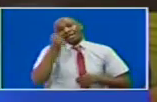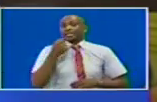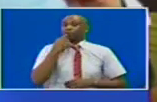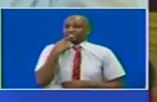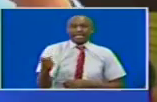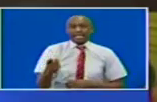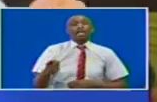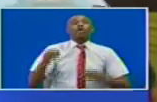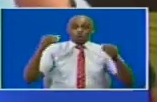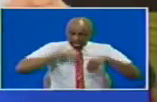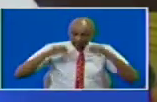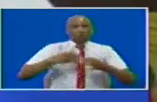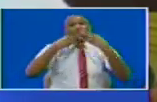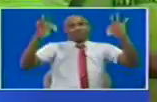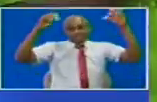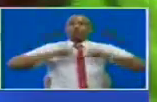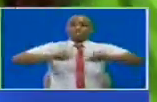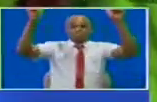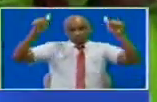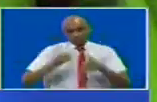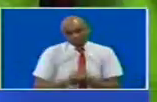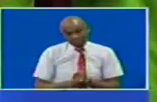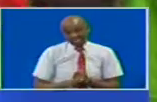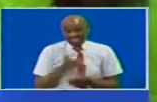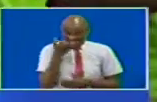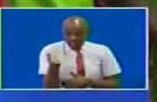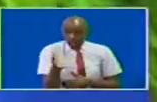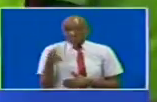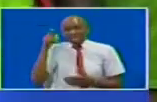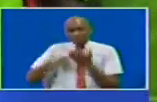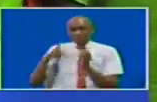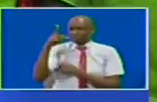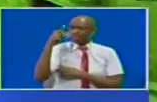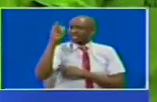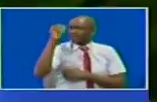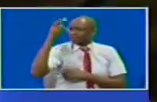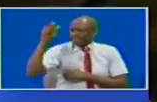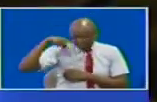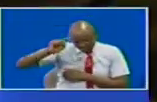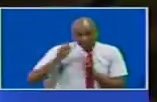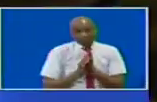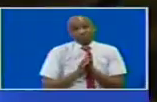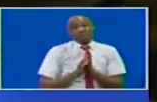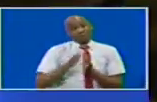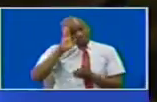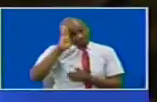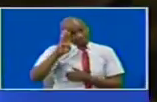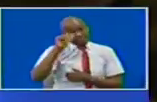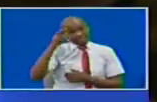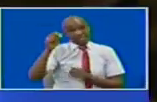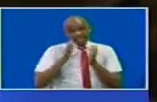well legalize corruption in this country. Waiguru said Faruk Kibet was a close associate of Ben Gedhi and made